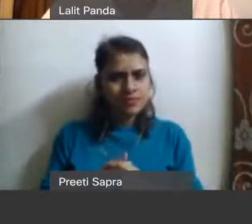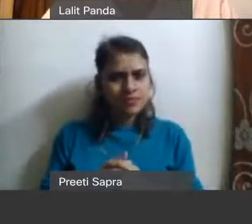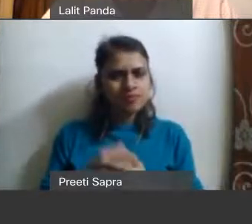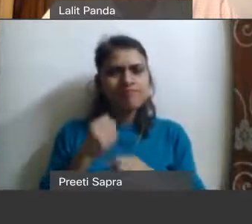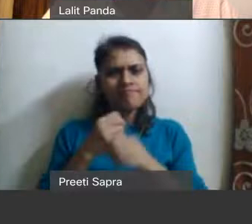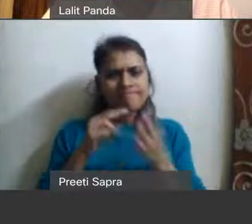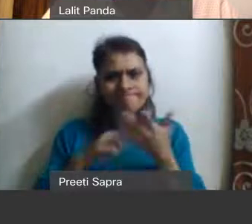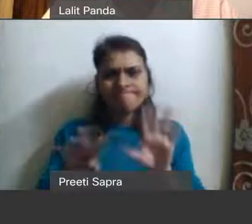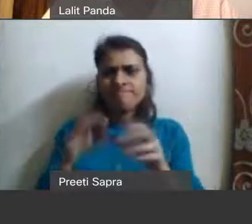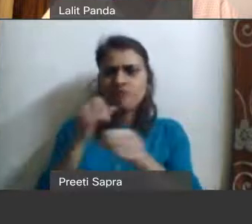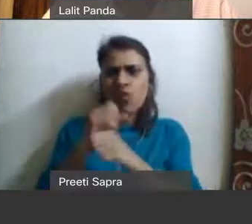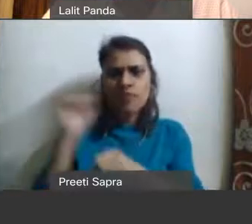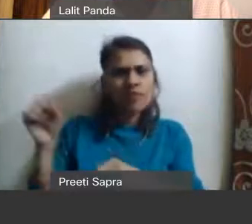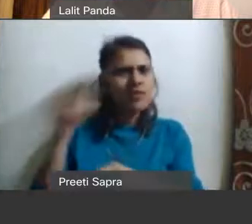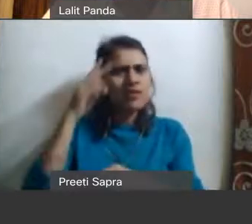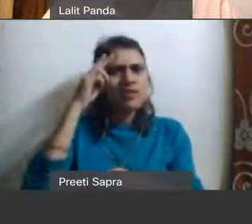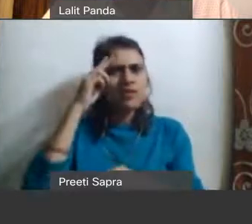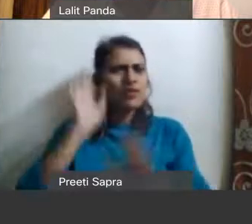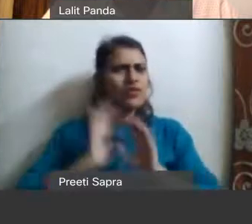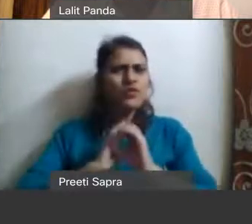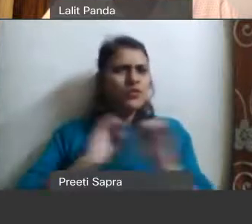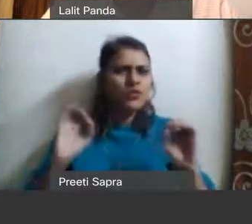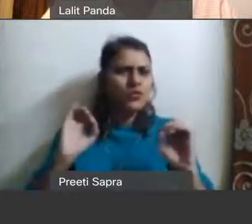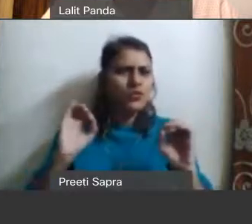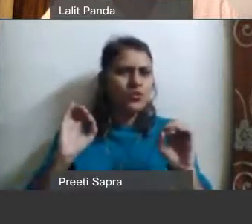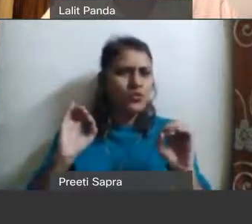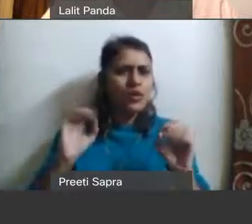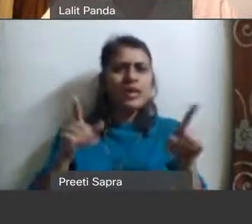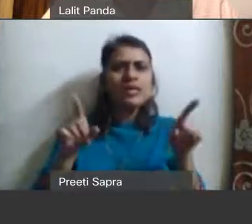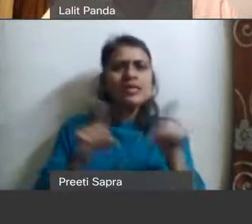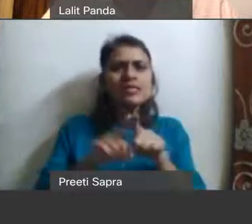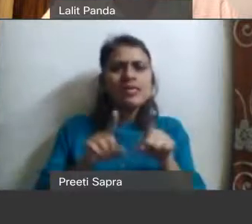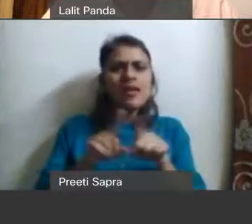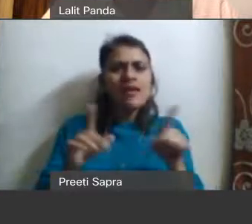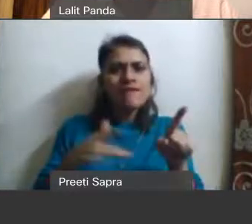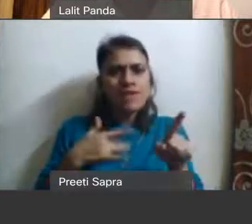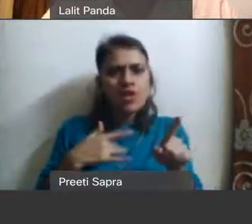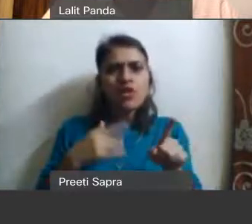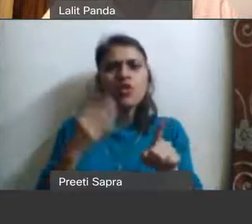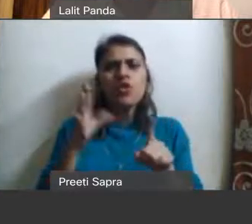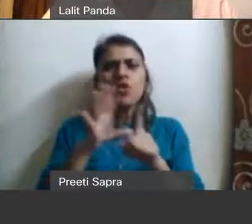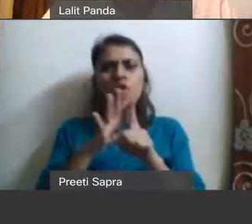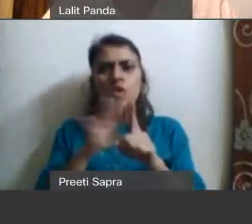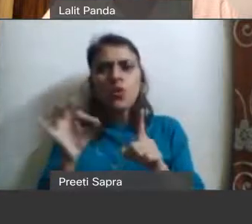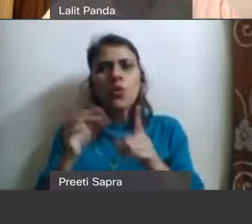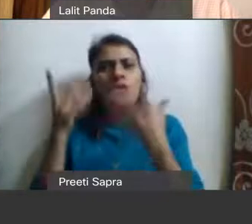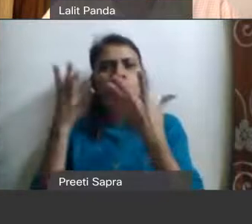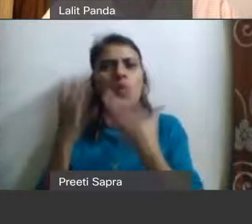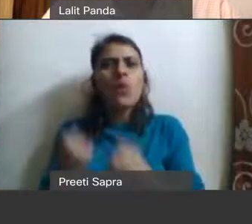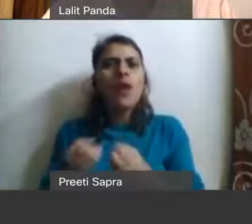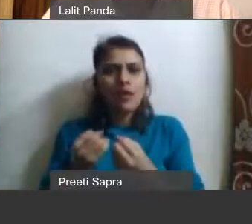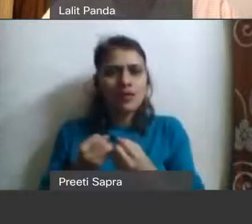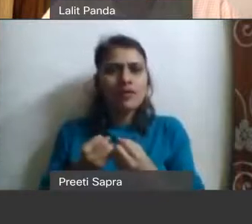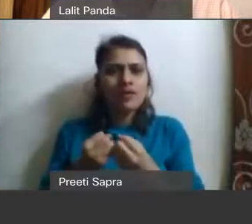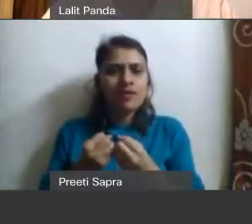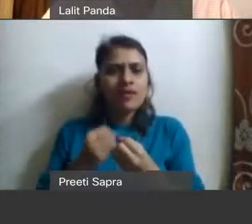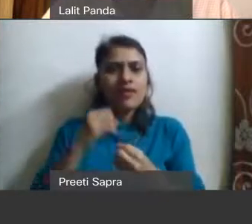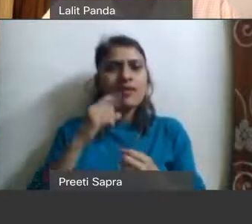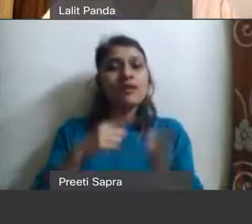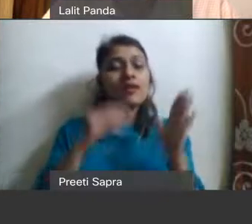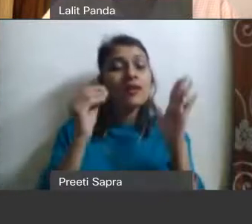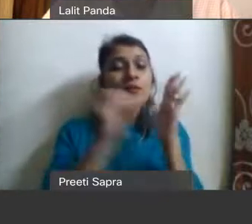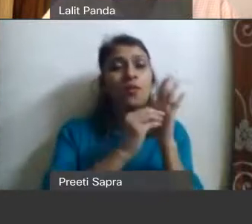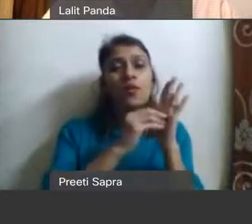the government here, there's no doubt that there is an attempt to create certain ameliorative laws. Right? These laws are